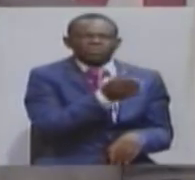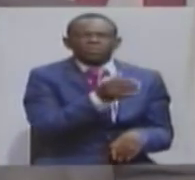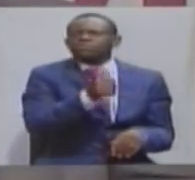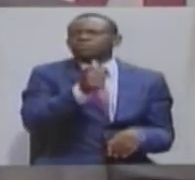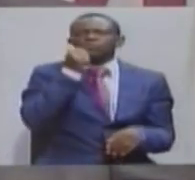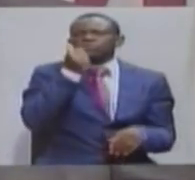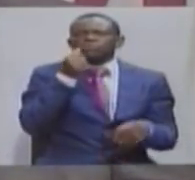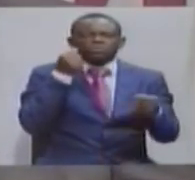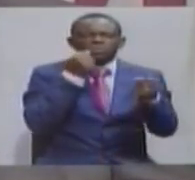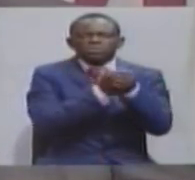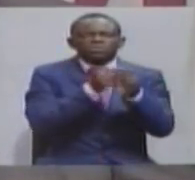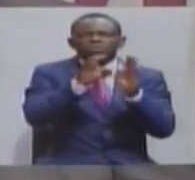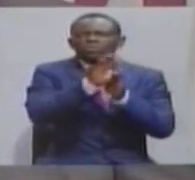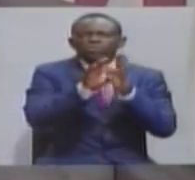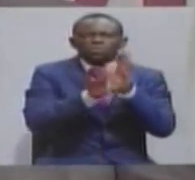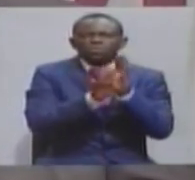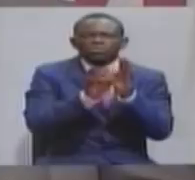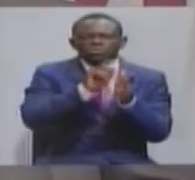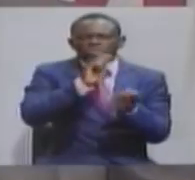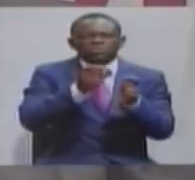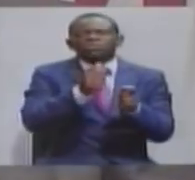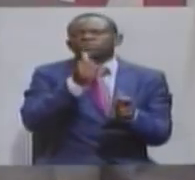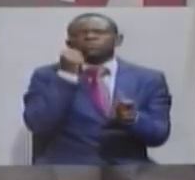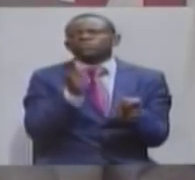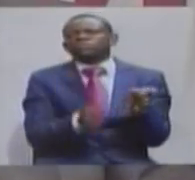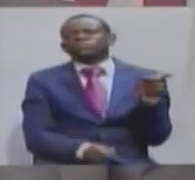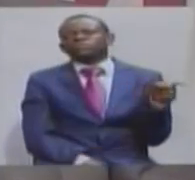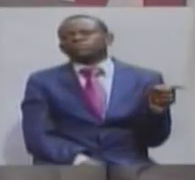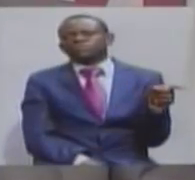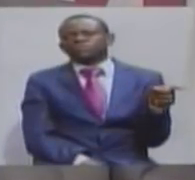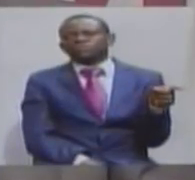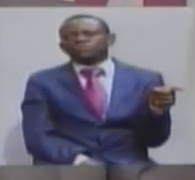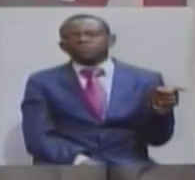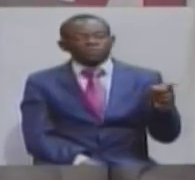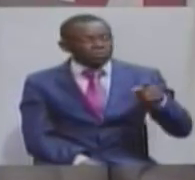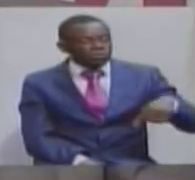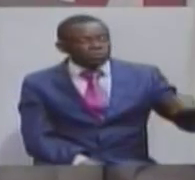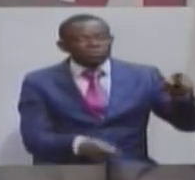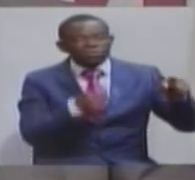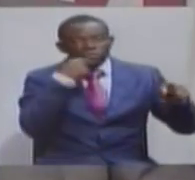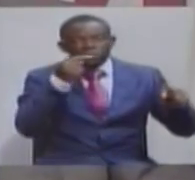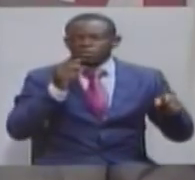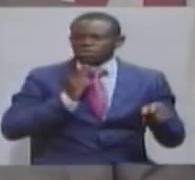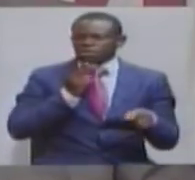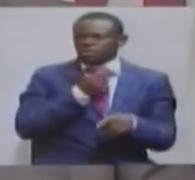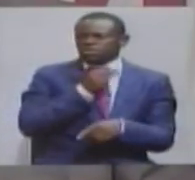take part in the constitution refinement process because we have the 58 numbers, we're the ones who have the magic formula.